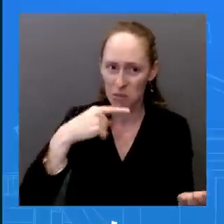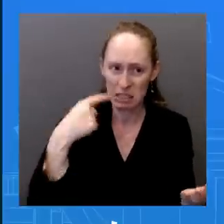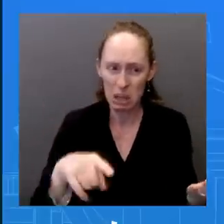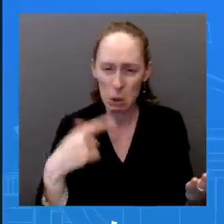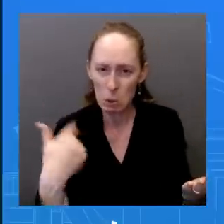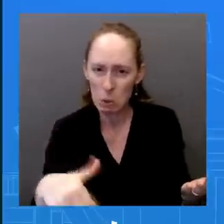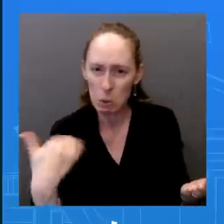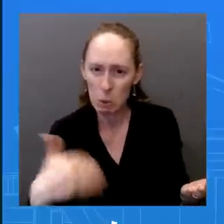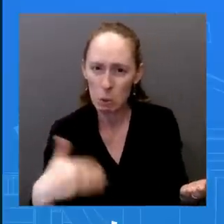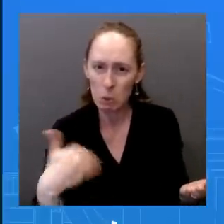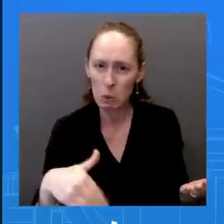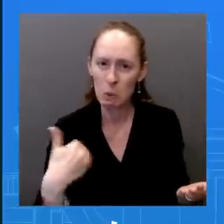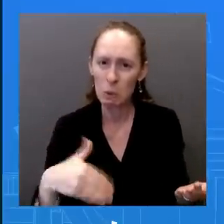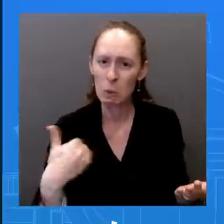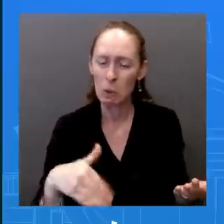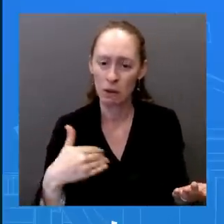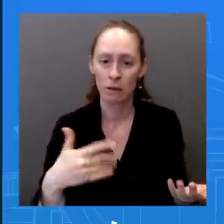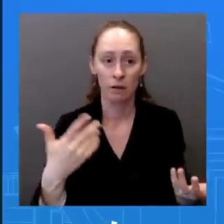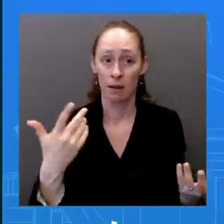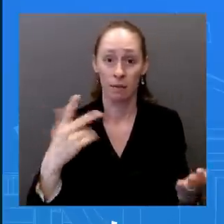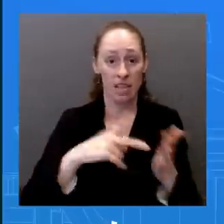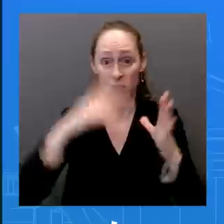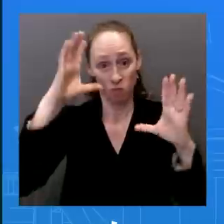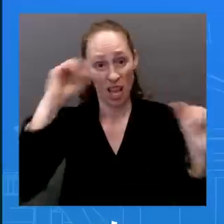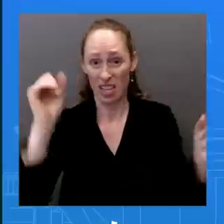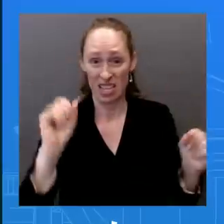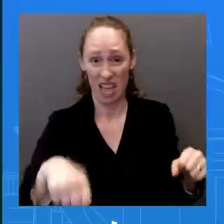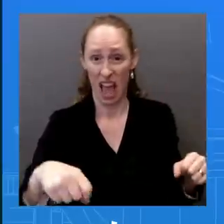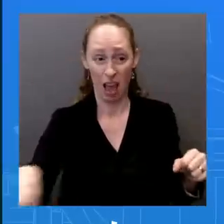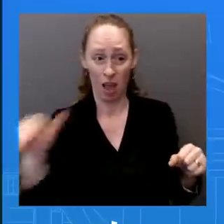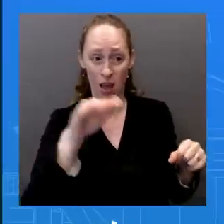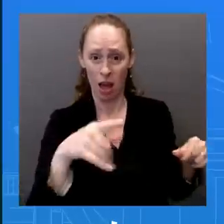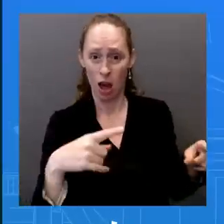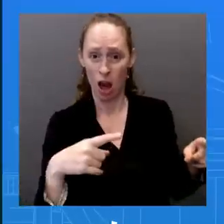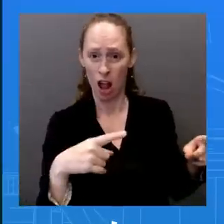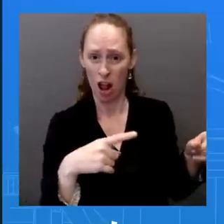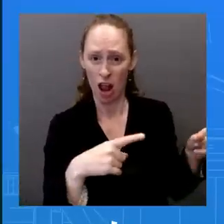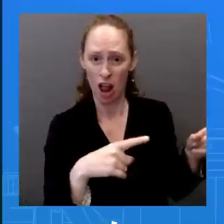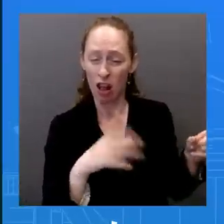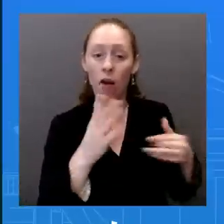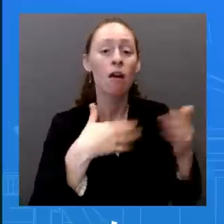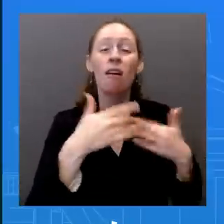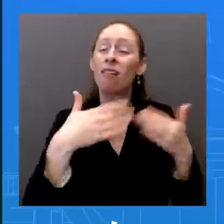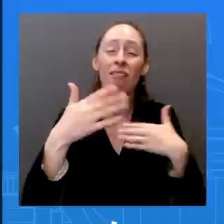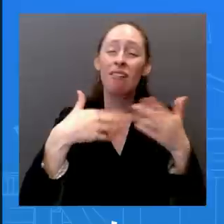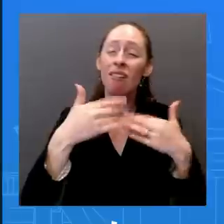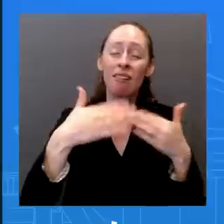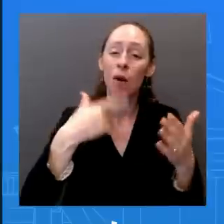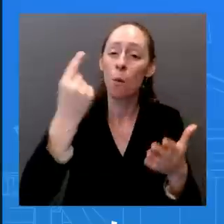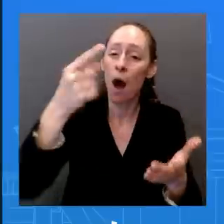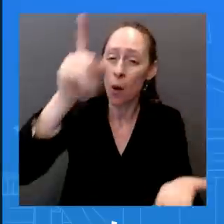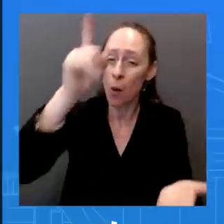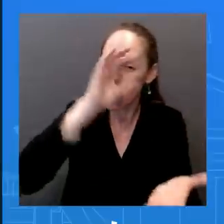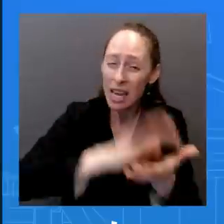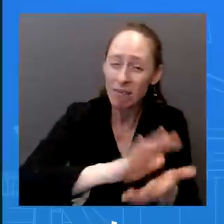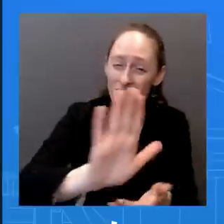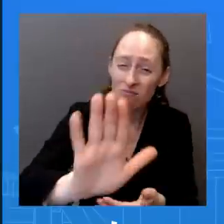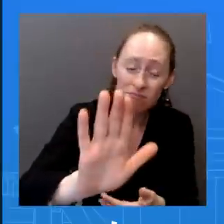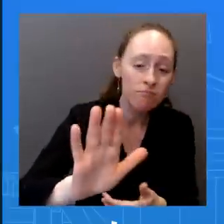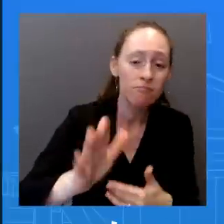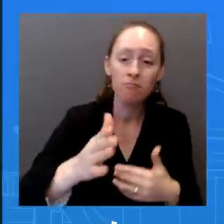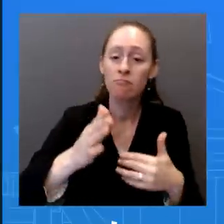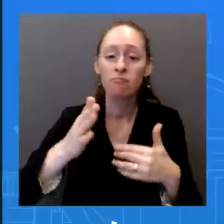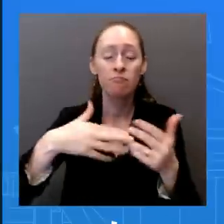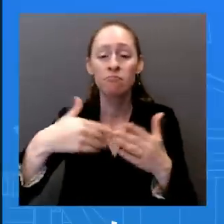current form of government, everyone should be prepared to stand together on the basic underlying principle of the